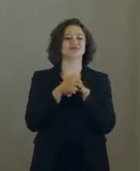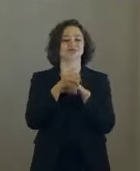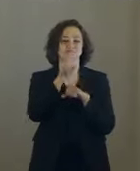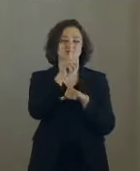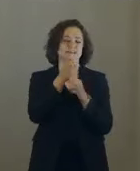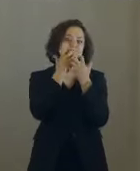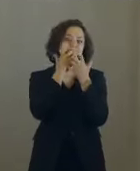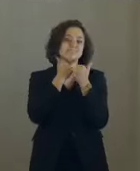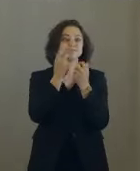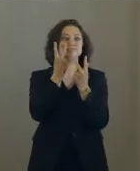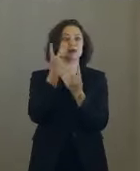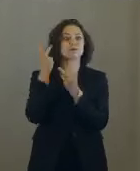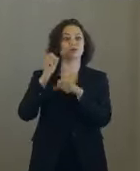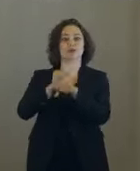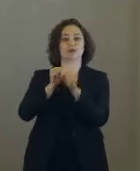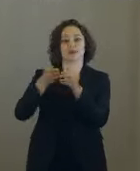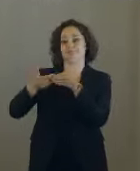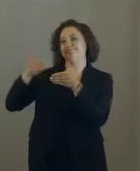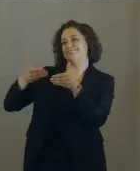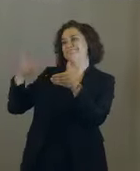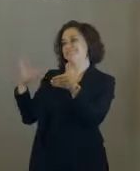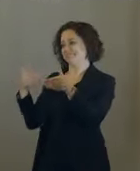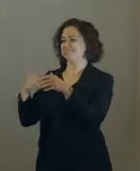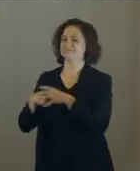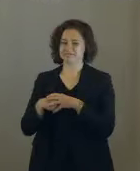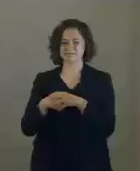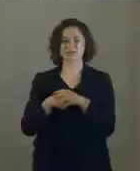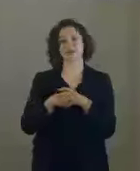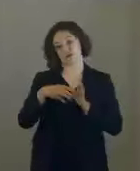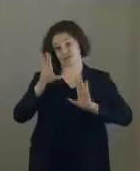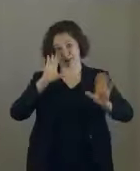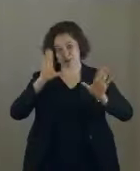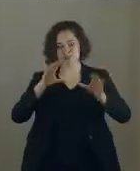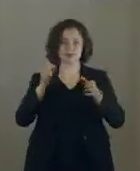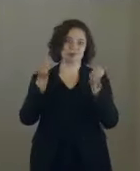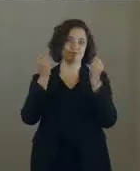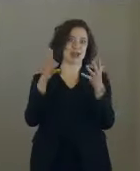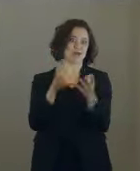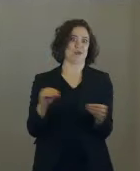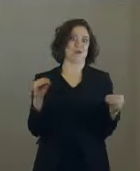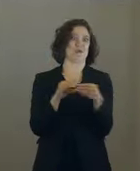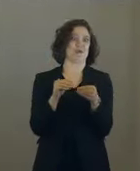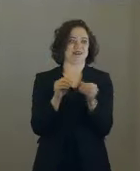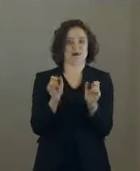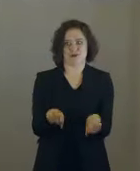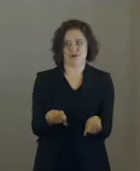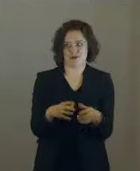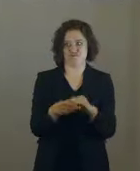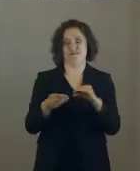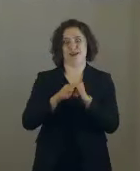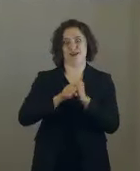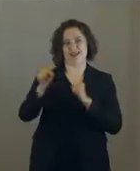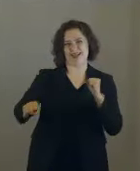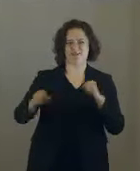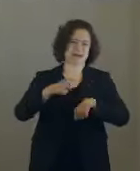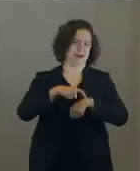your predecessors. So I just wanted to say hello. Lots of stories I could tell you, but I think I'm going to be time